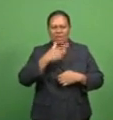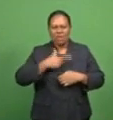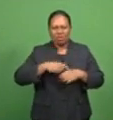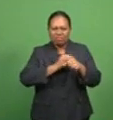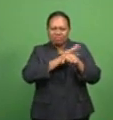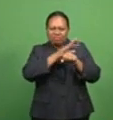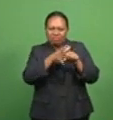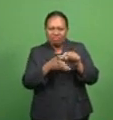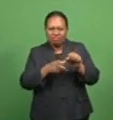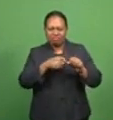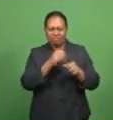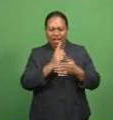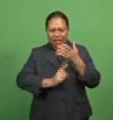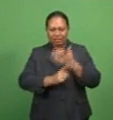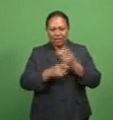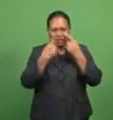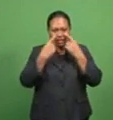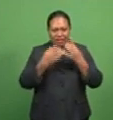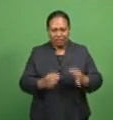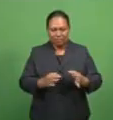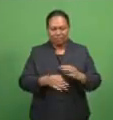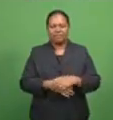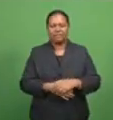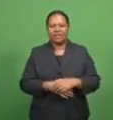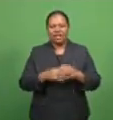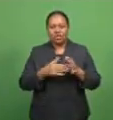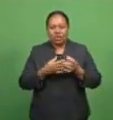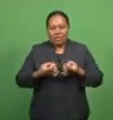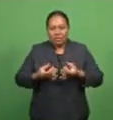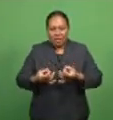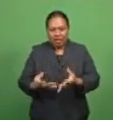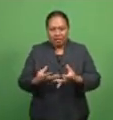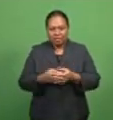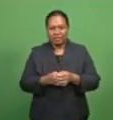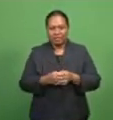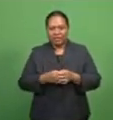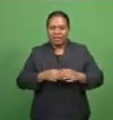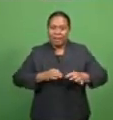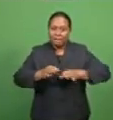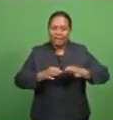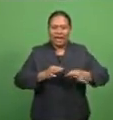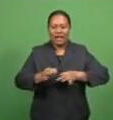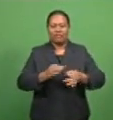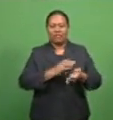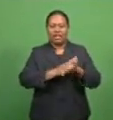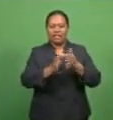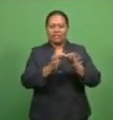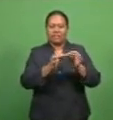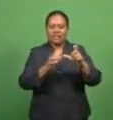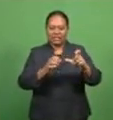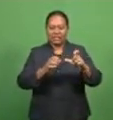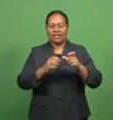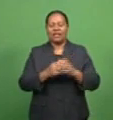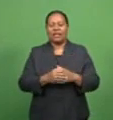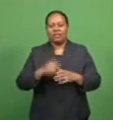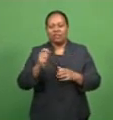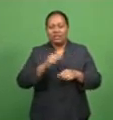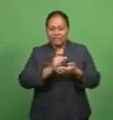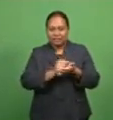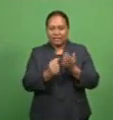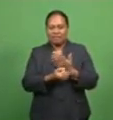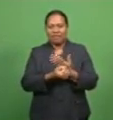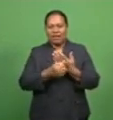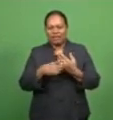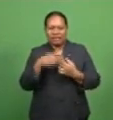in place in light of COVID-19. As Baber prepares to map out a plan for the HSBC 7 series in September, he